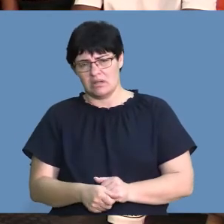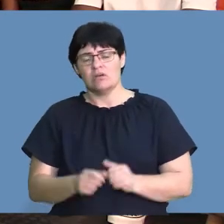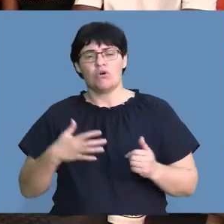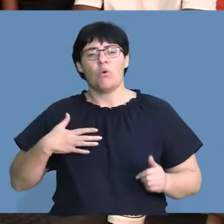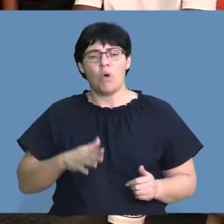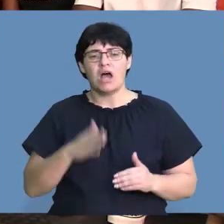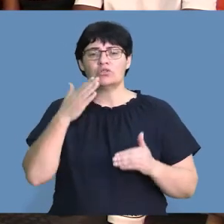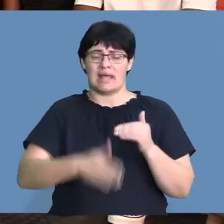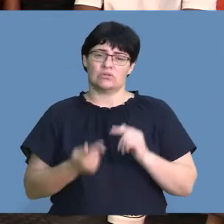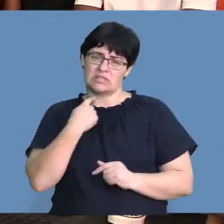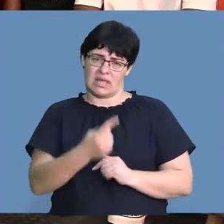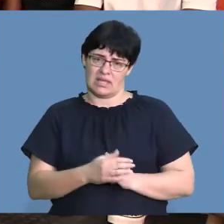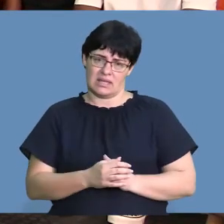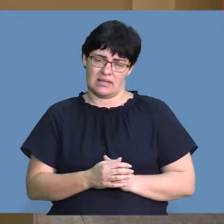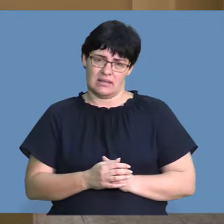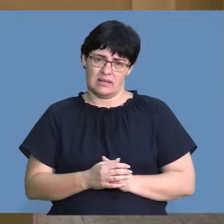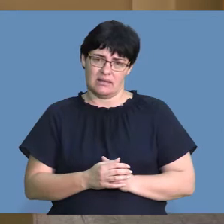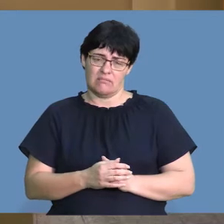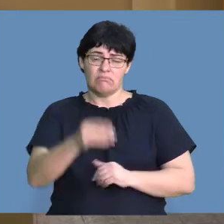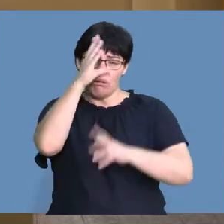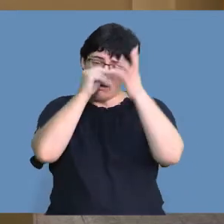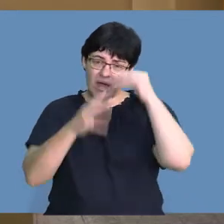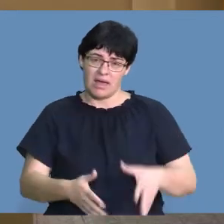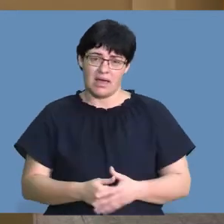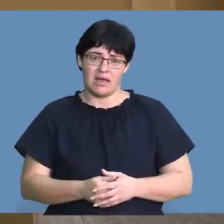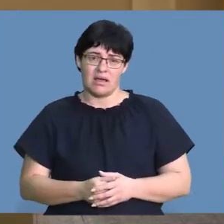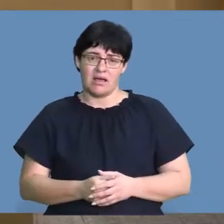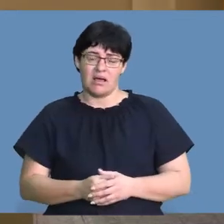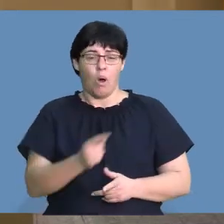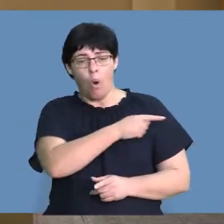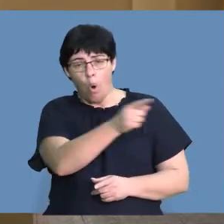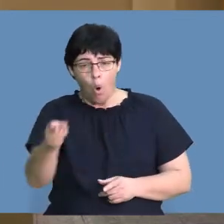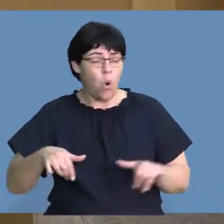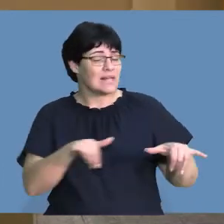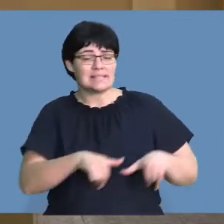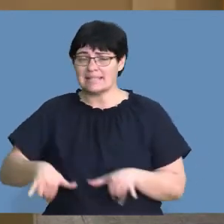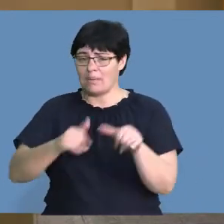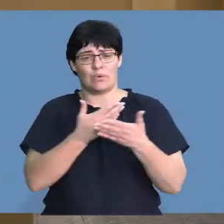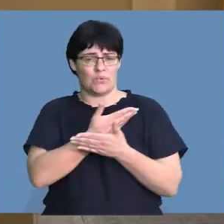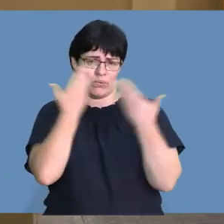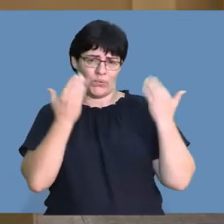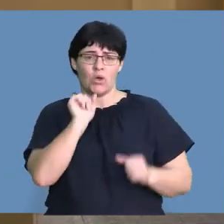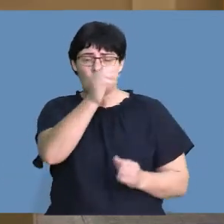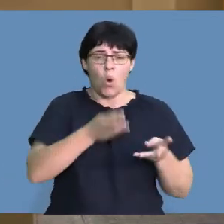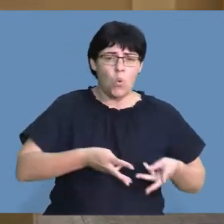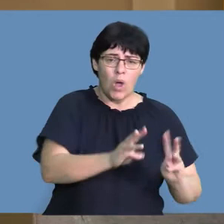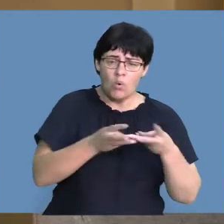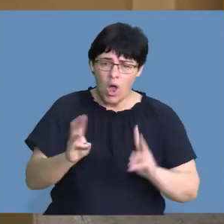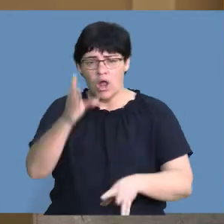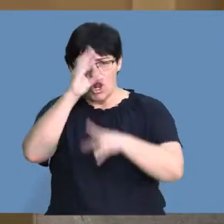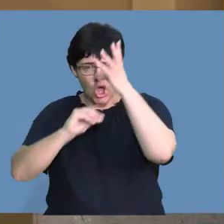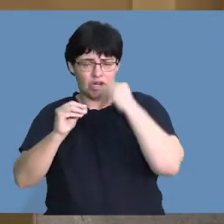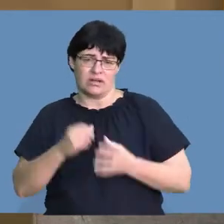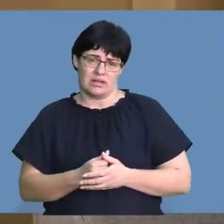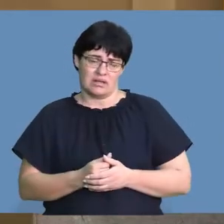really great thing. So we want to end off here by saying, learners, one size doesn't fit all. Use your learning techniques.